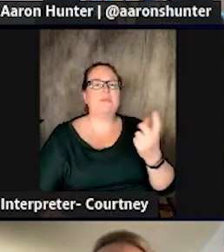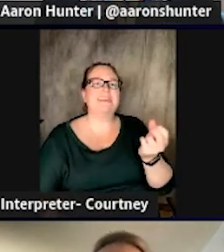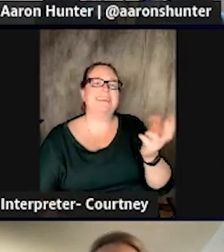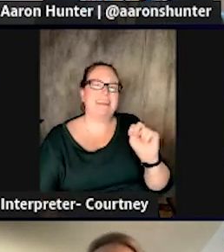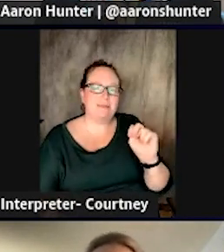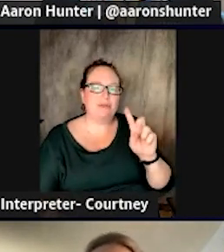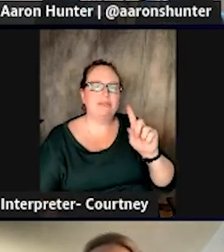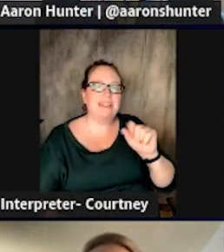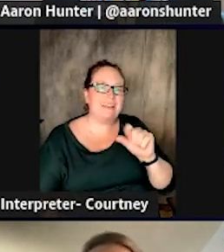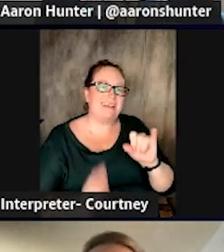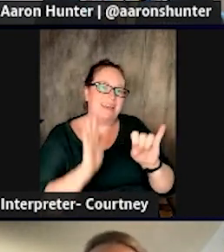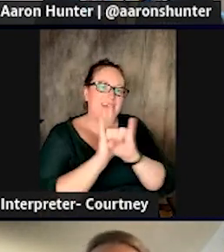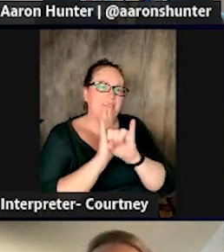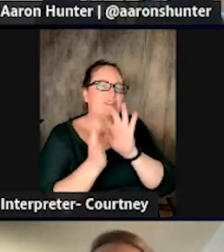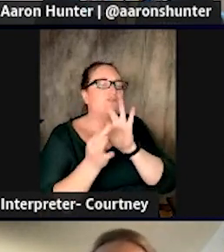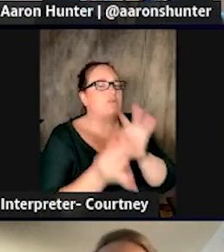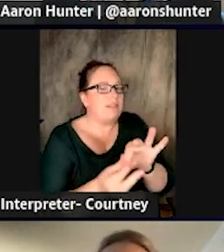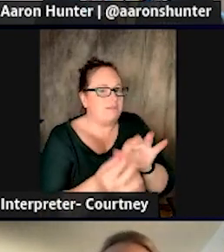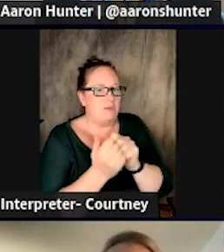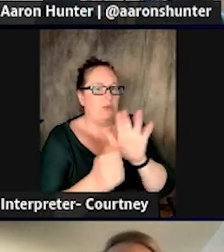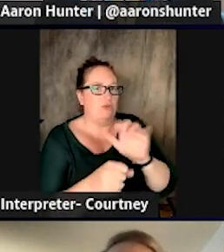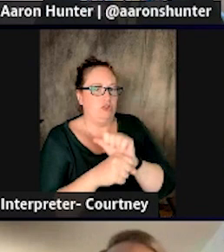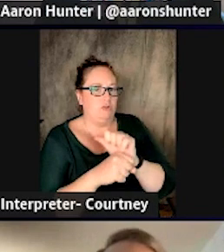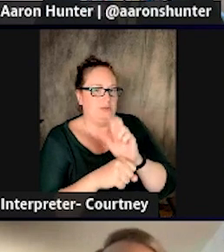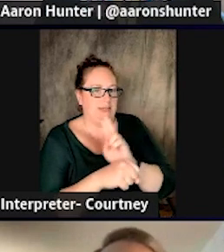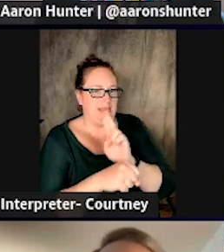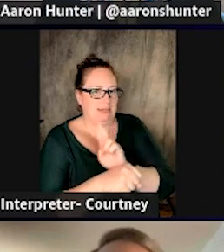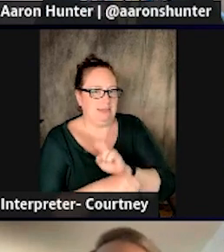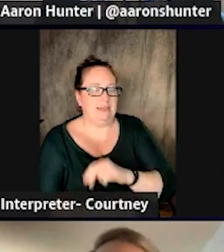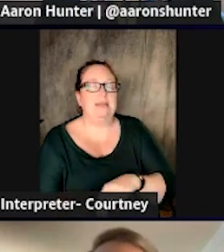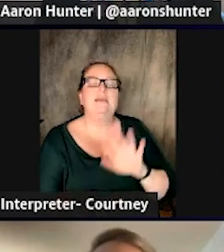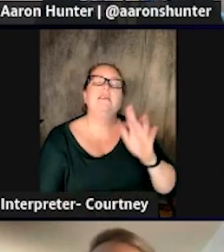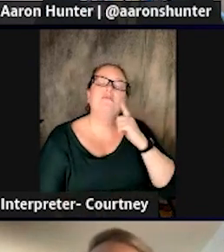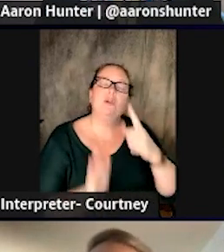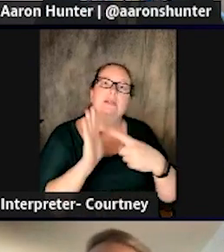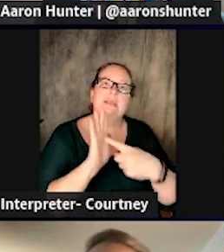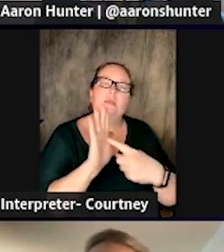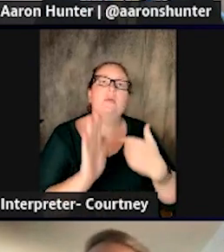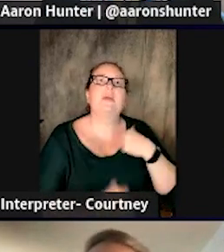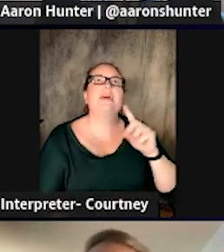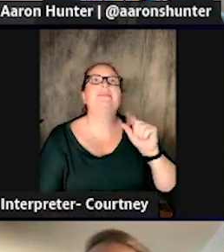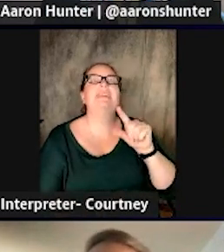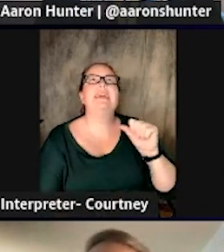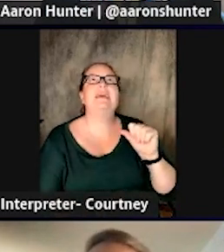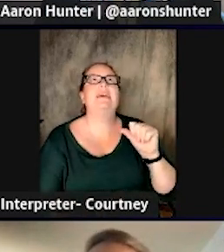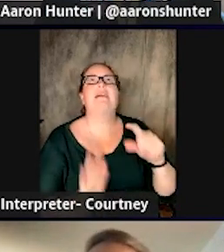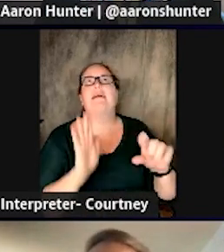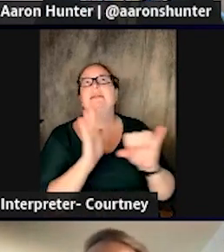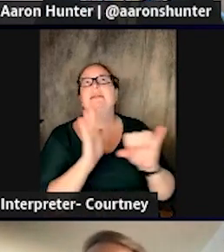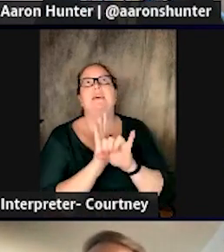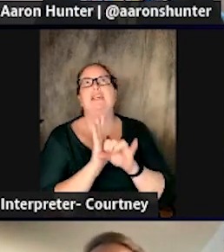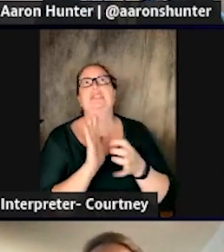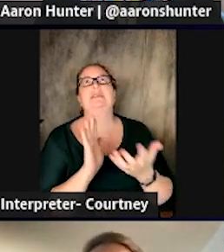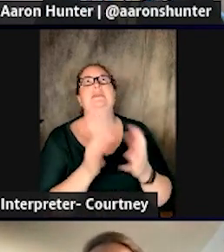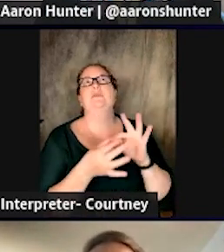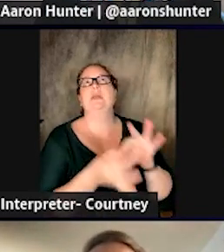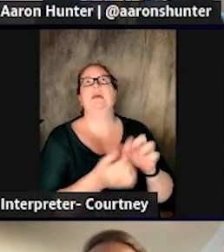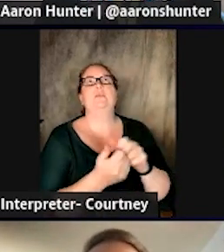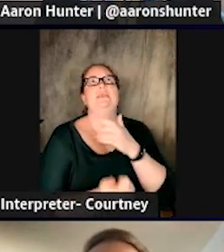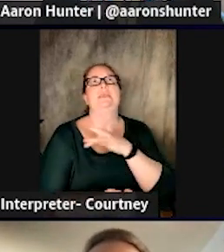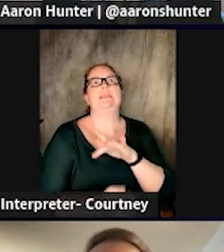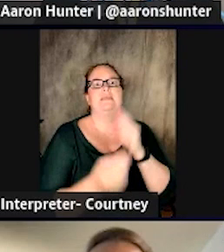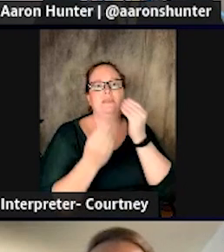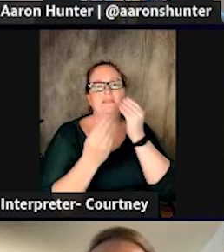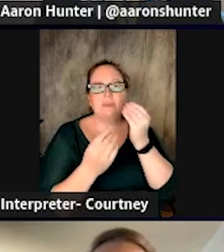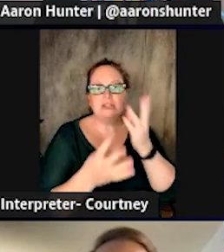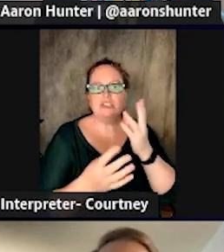are relevant to their use cases. Some examples there, right? So like we have data identifiers that are pertinent to sensitive information within